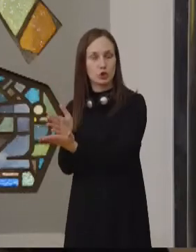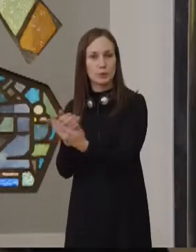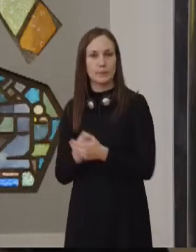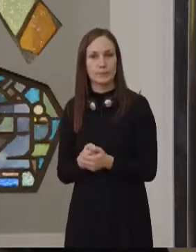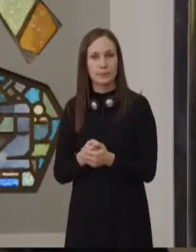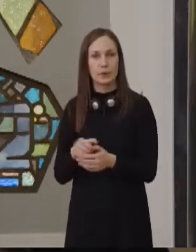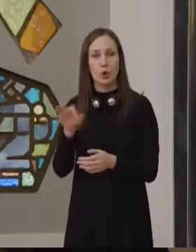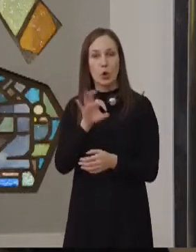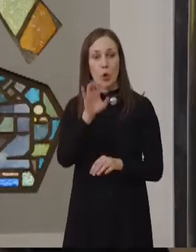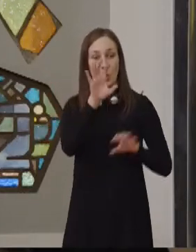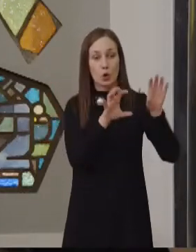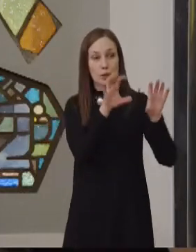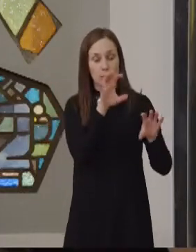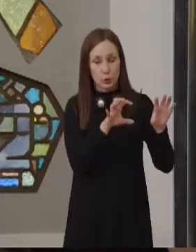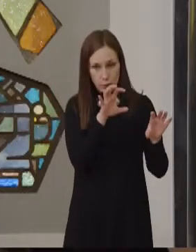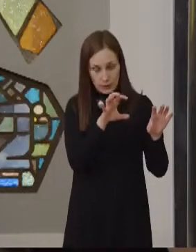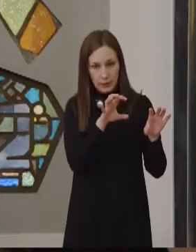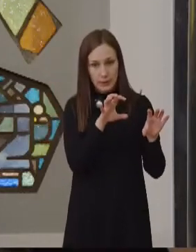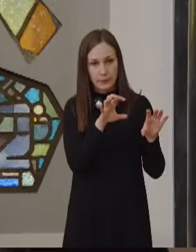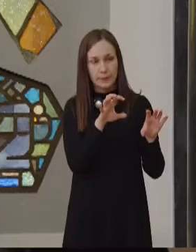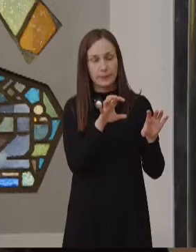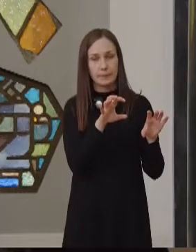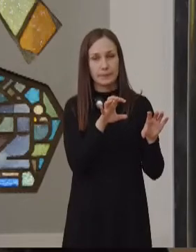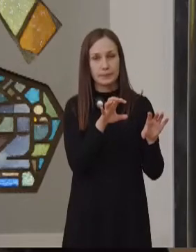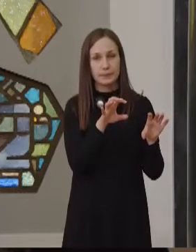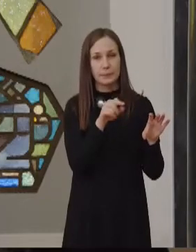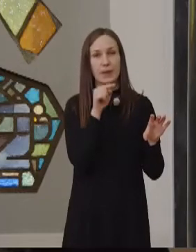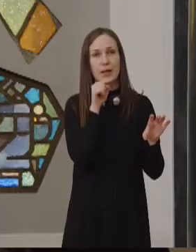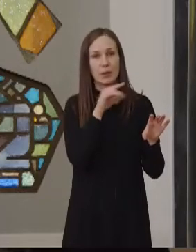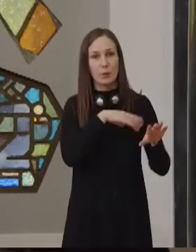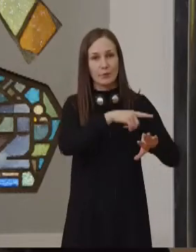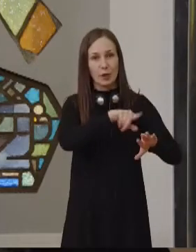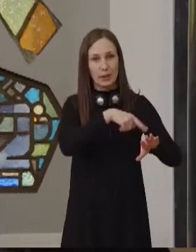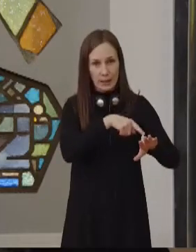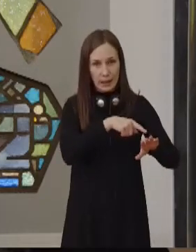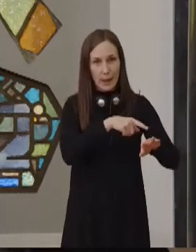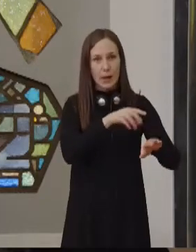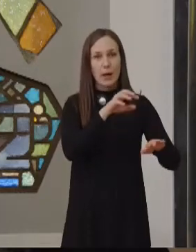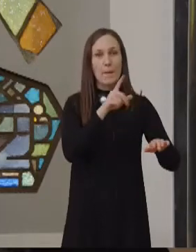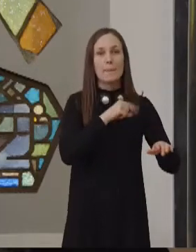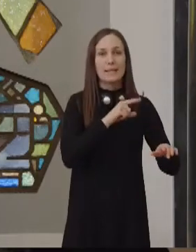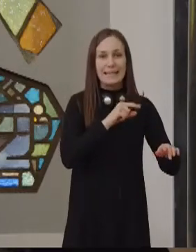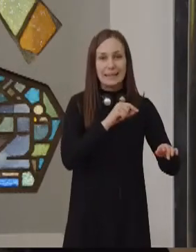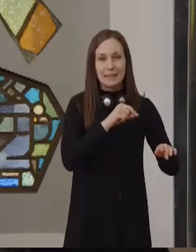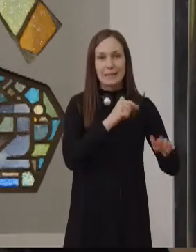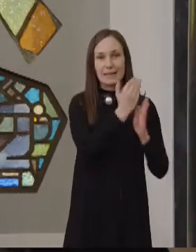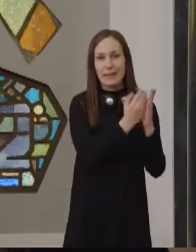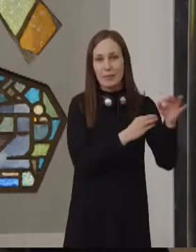like a rule in the Human Rights Court. In terms of the Constitution,